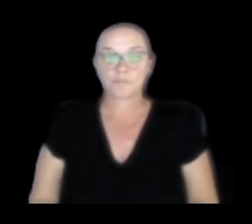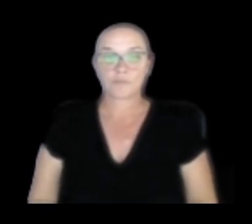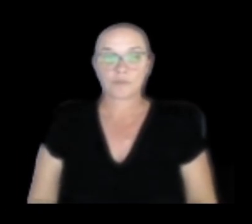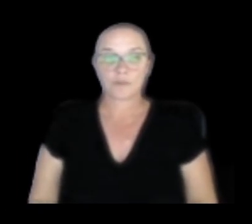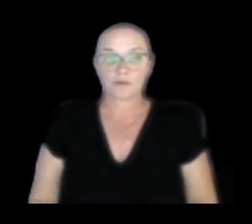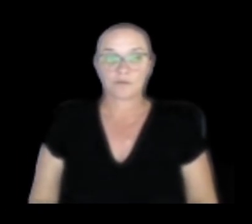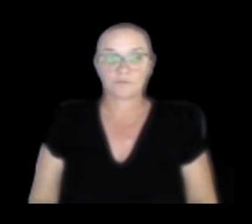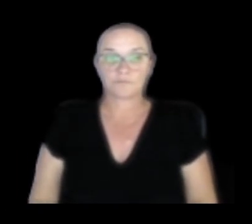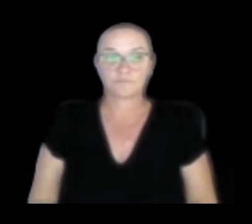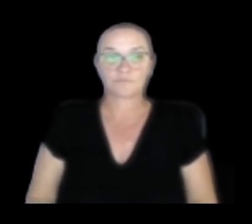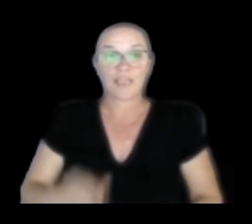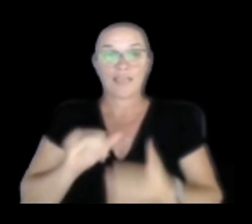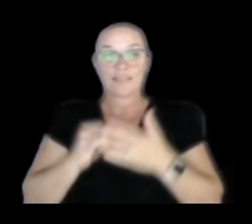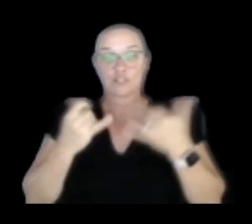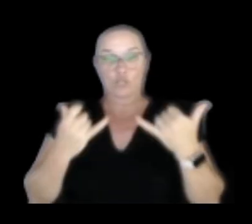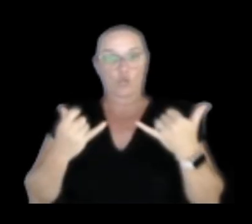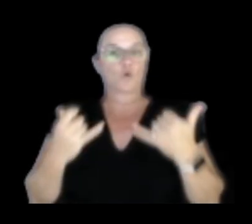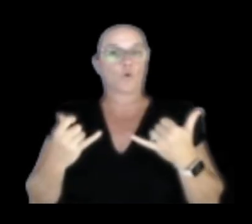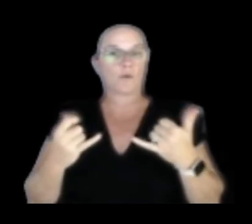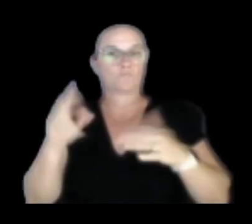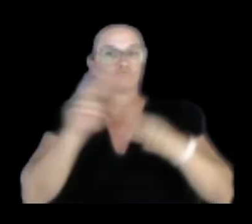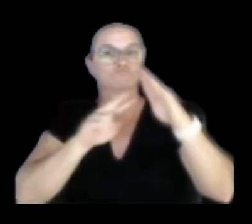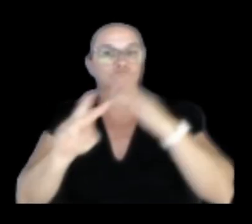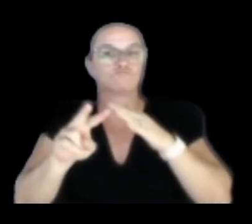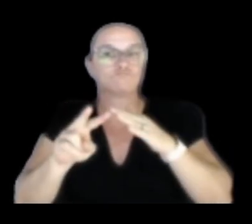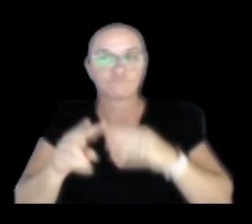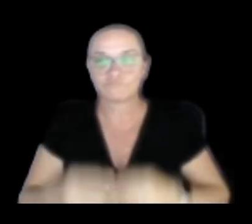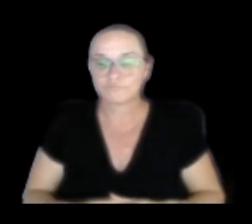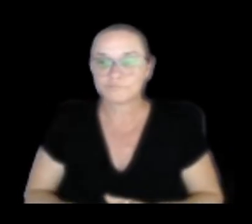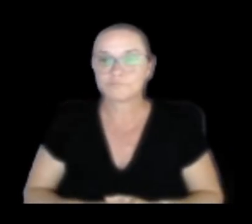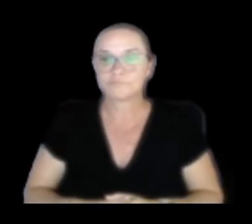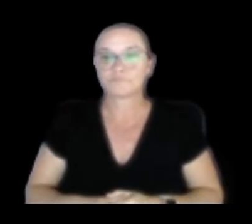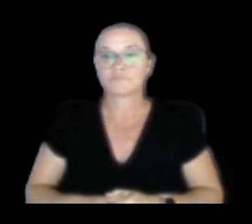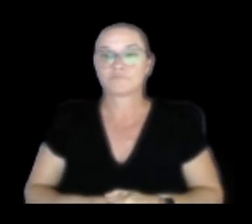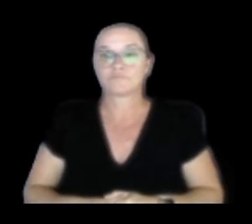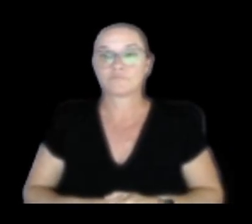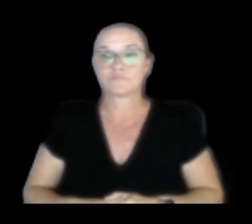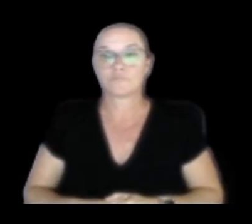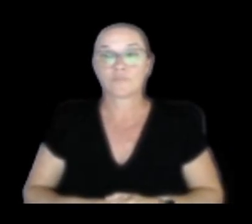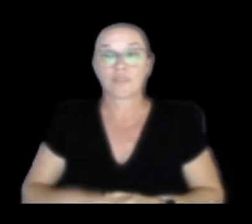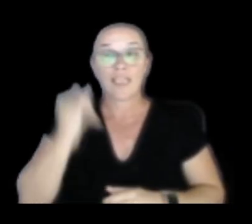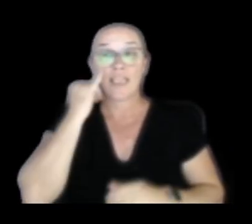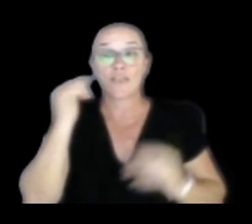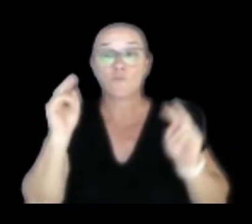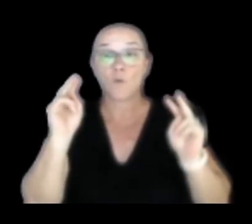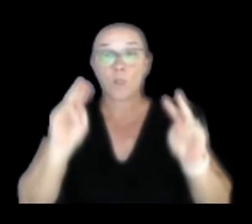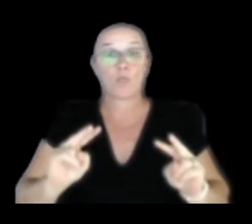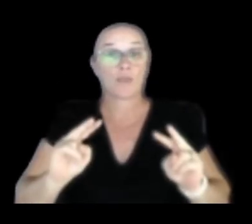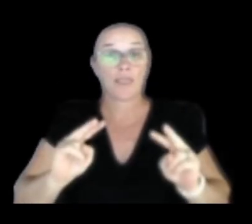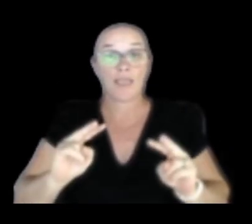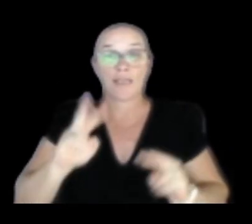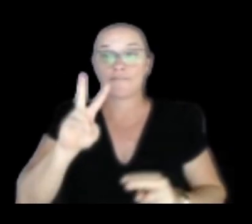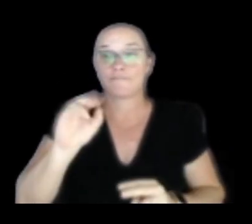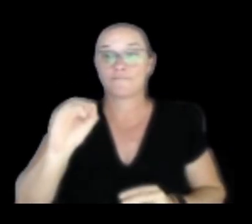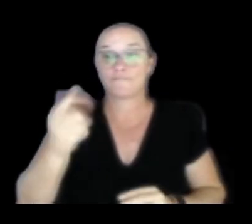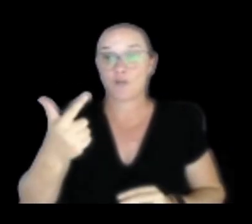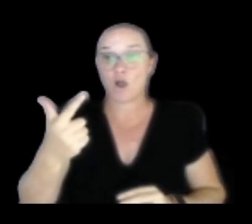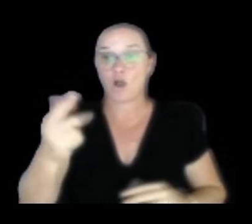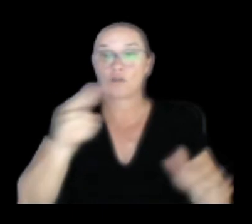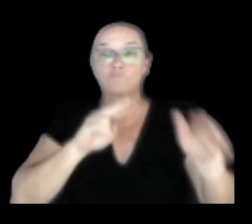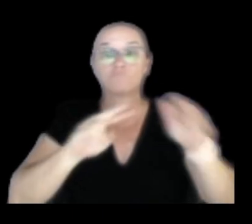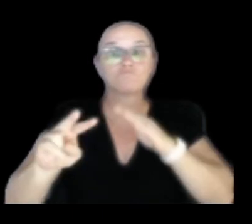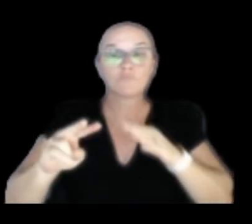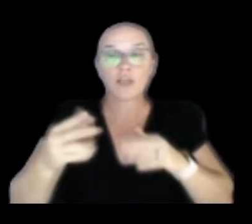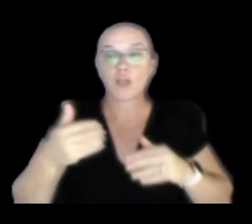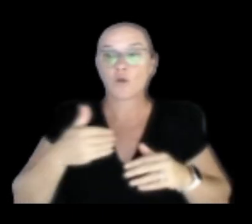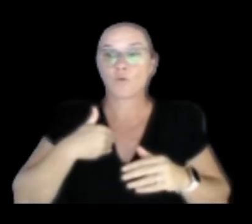So that's the current prognosis. And fortunately, if we look at our VOG forecast, we have